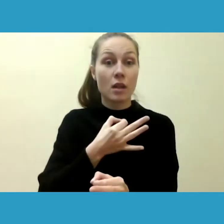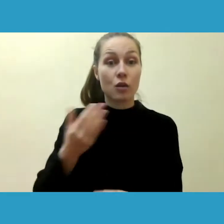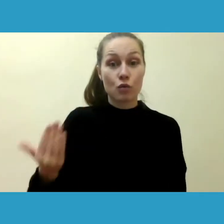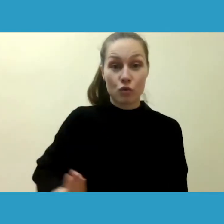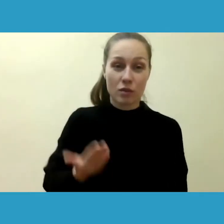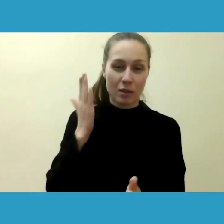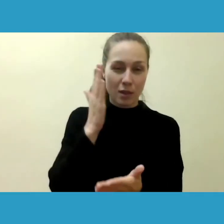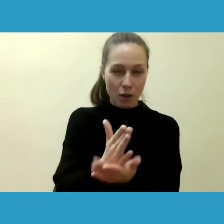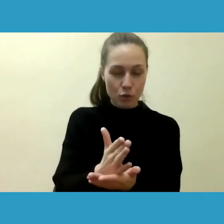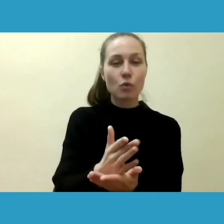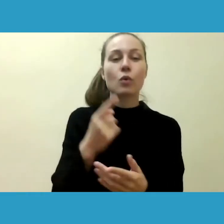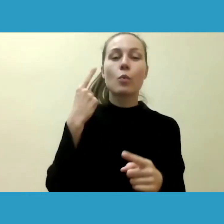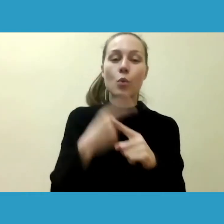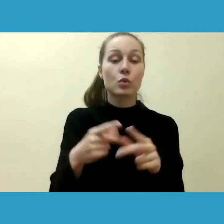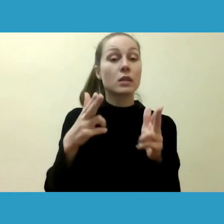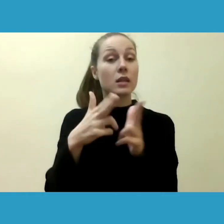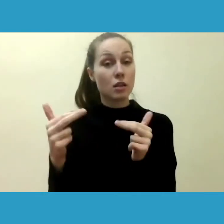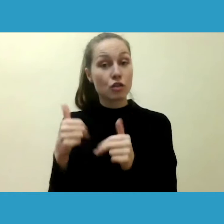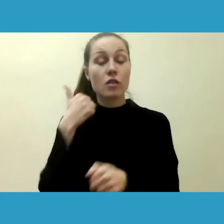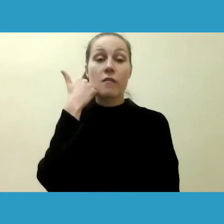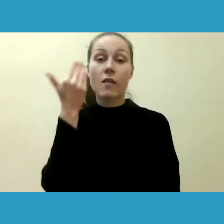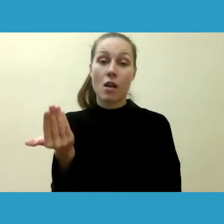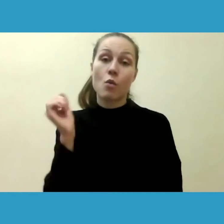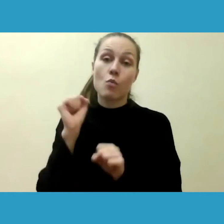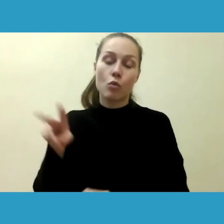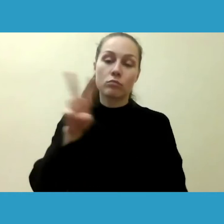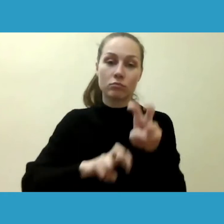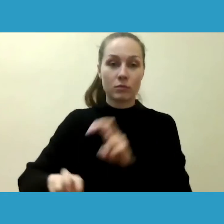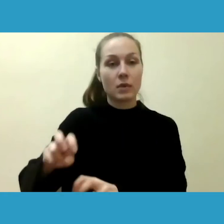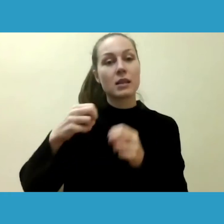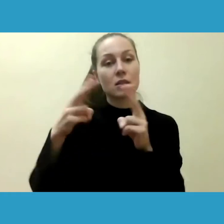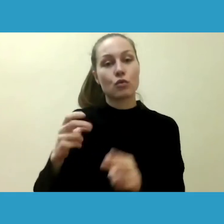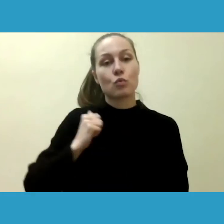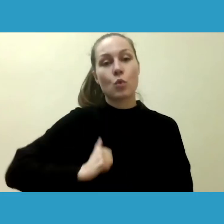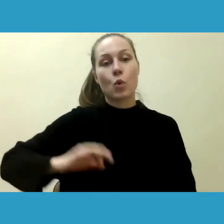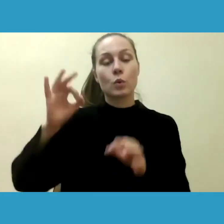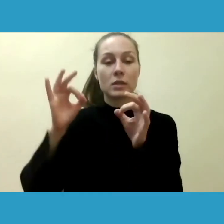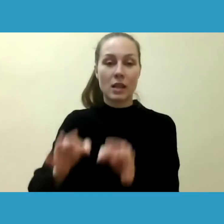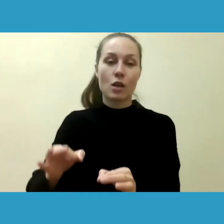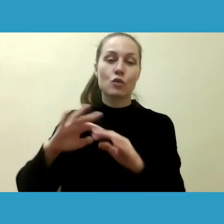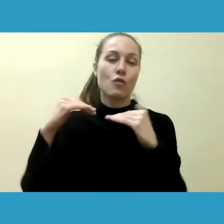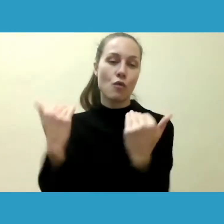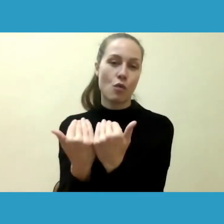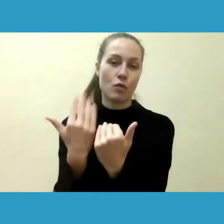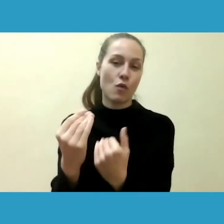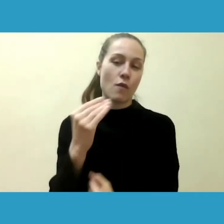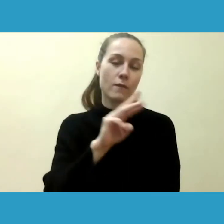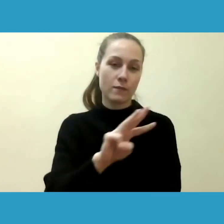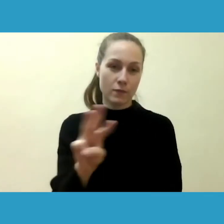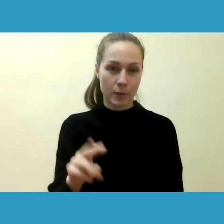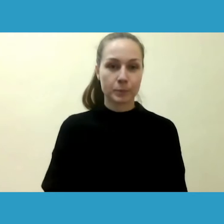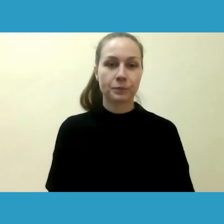Language. The discussion is broadcast live. You will also be able to have